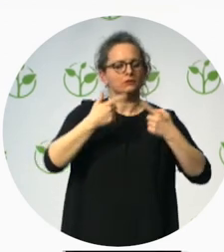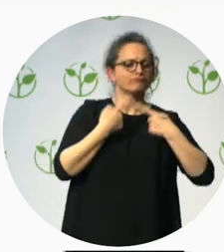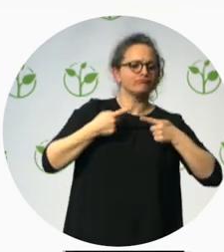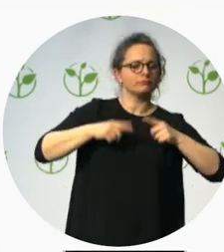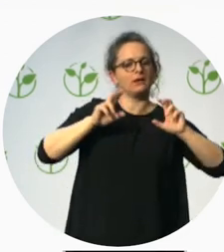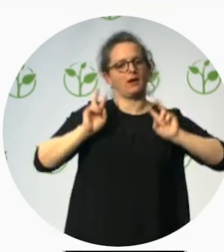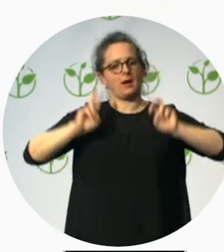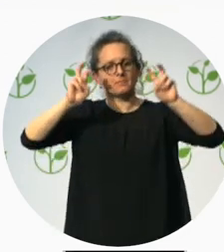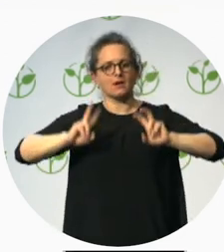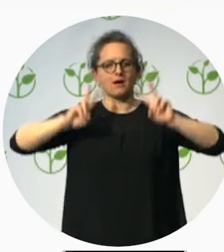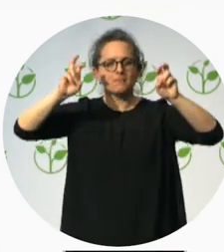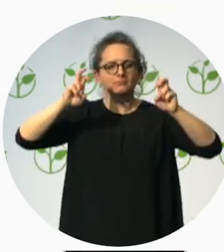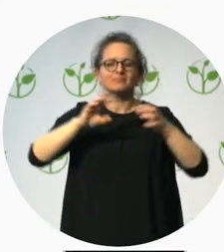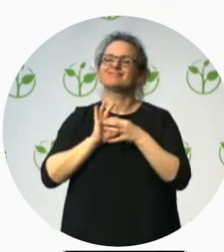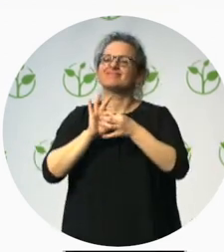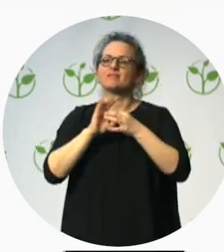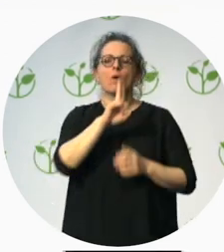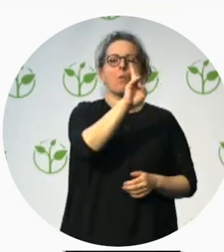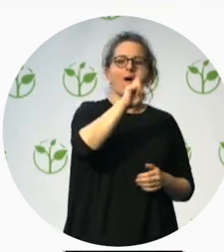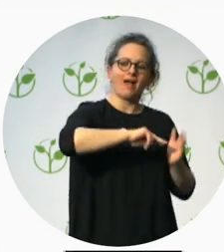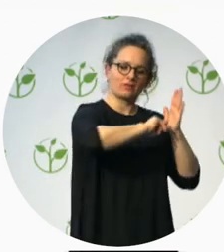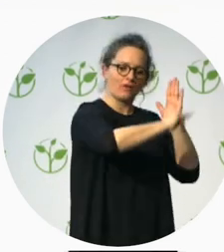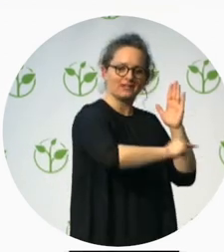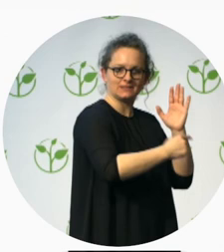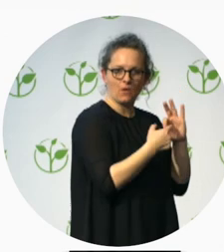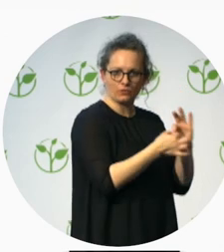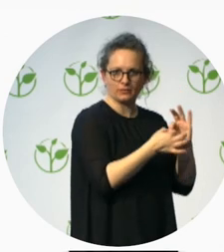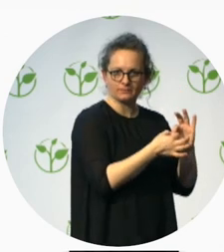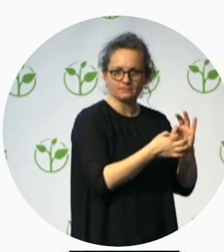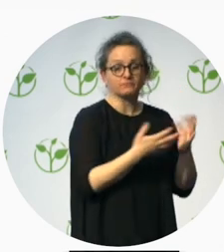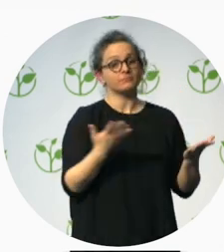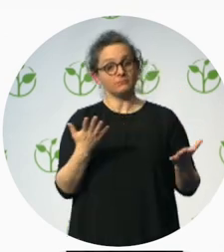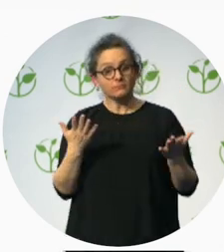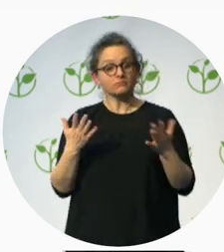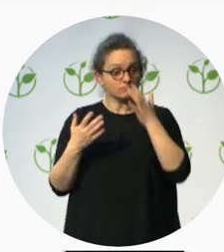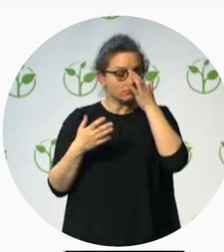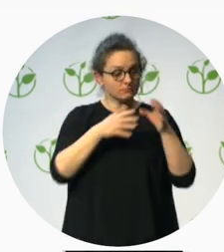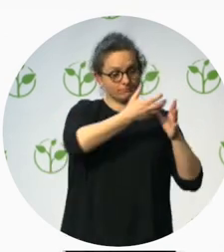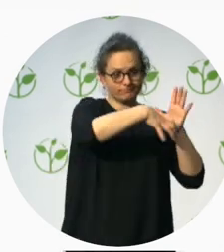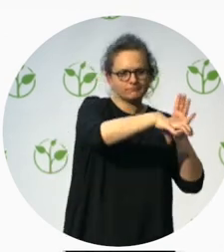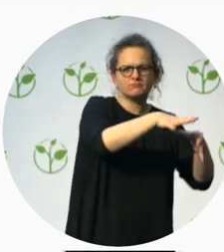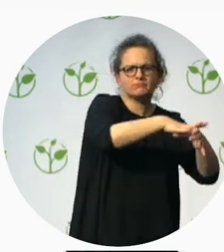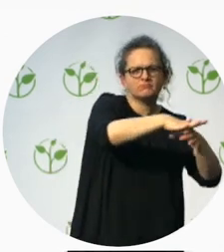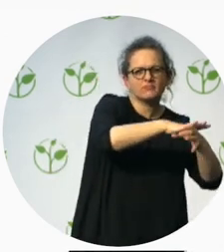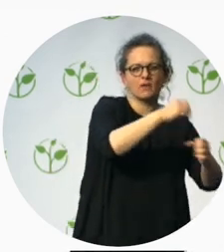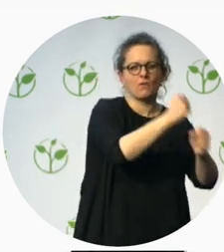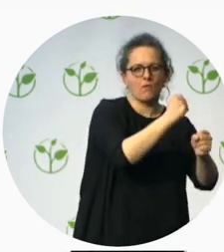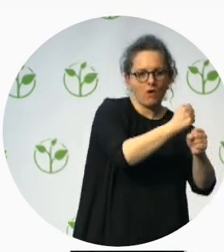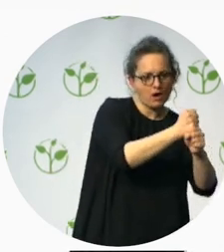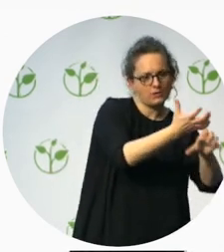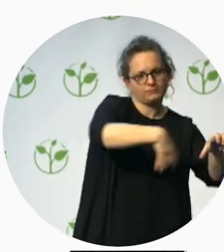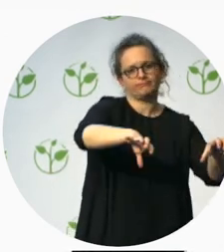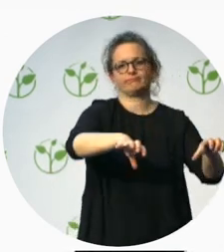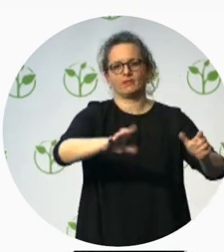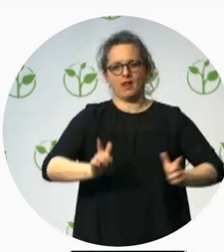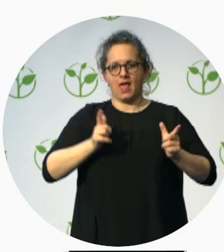are employment, which we had last year, independent living and political participation, which